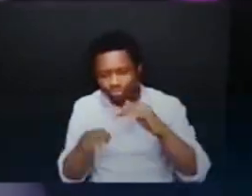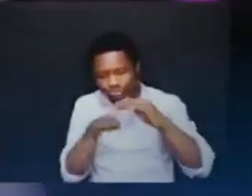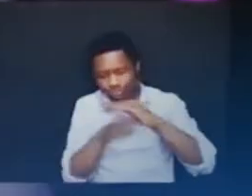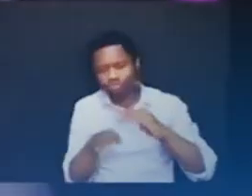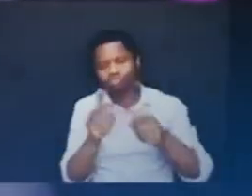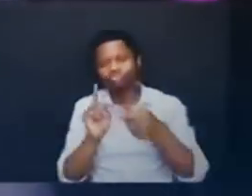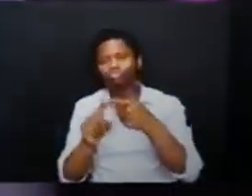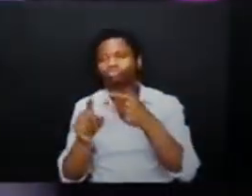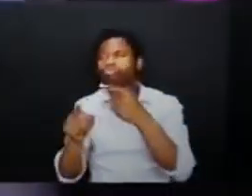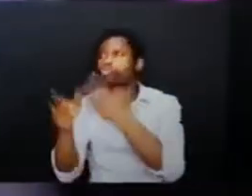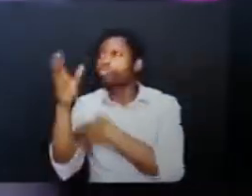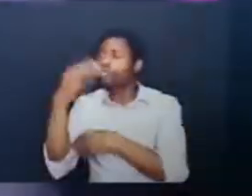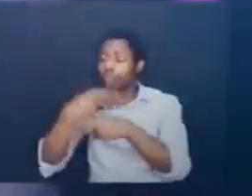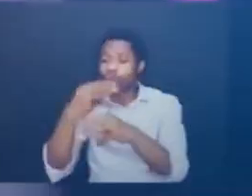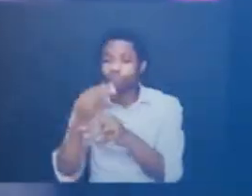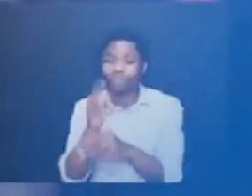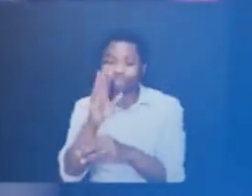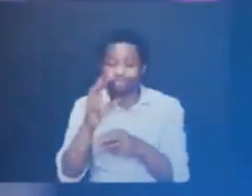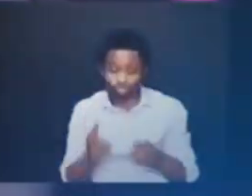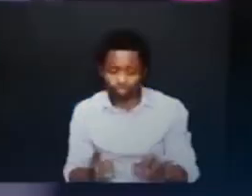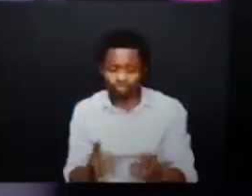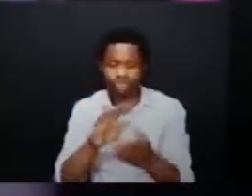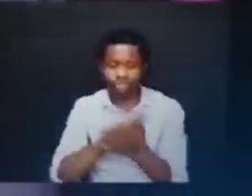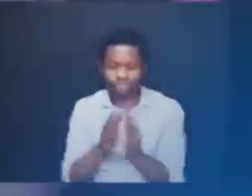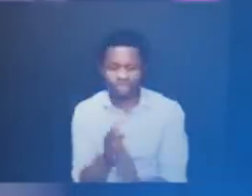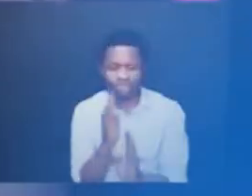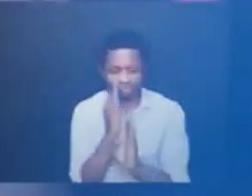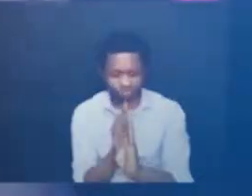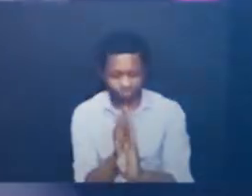will make your path straight.